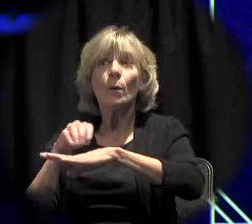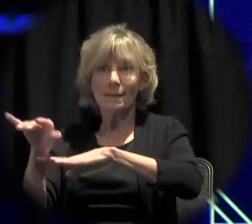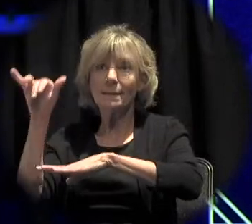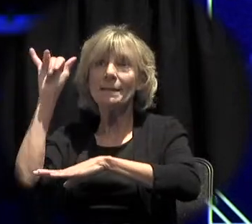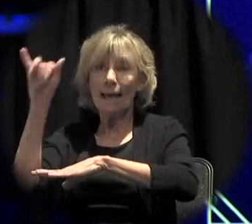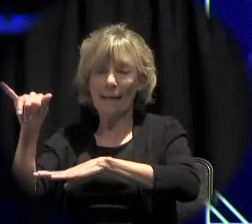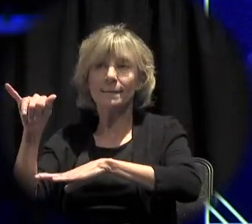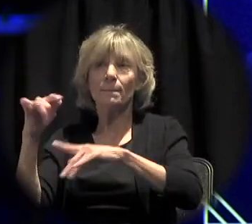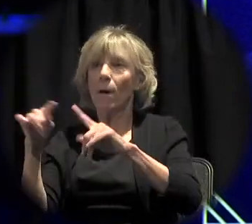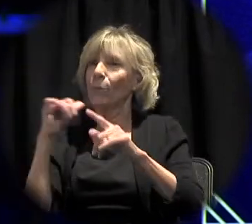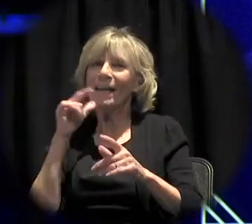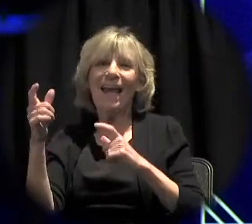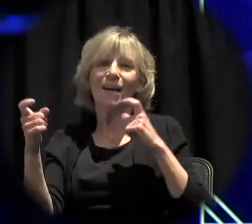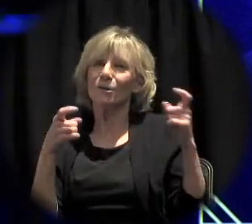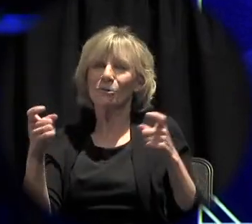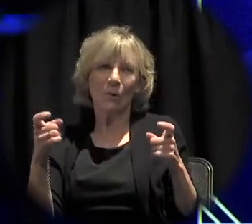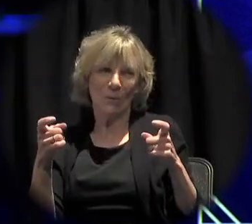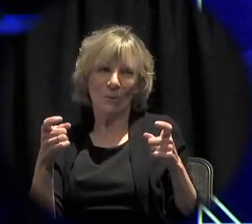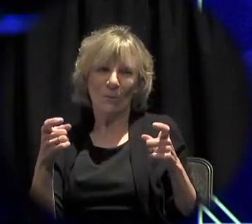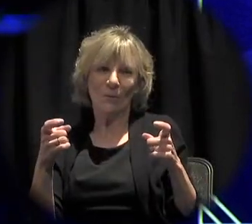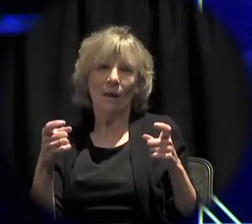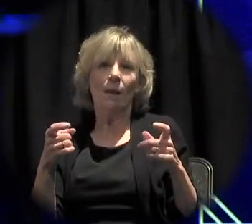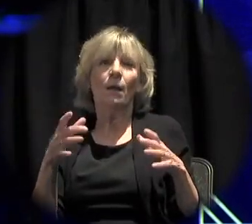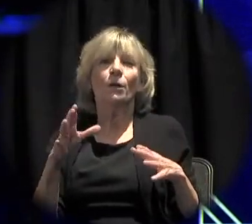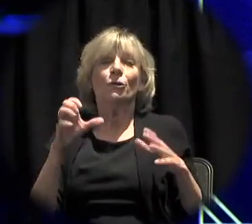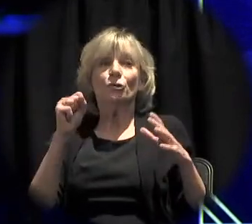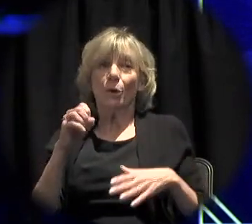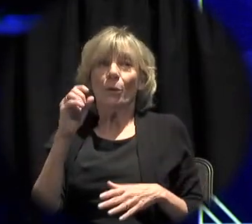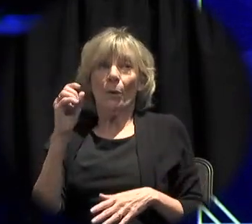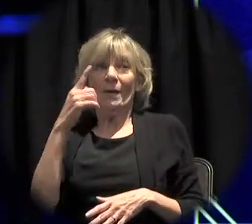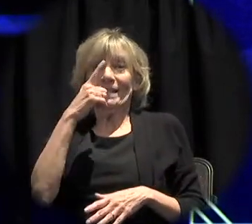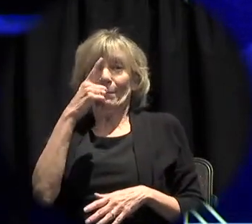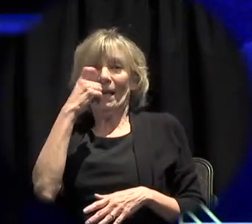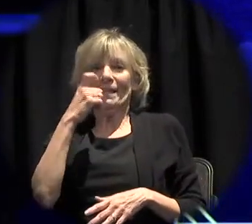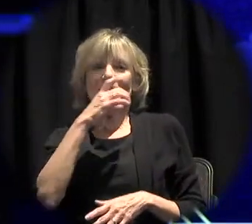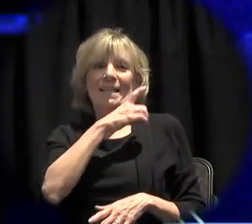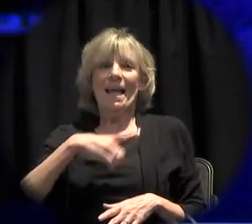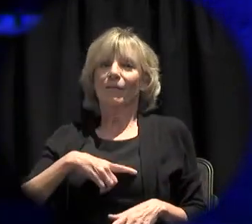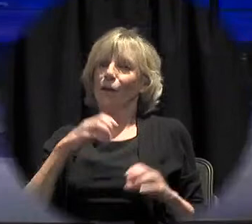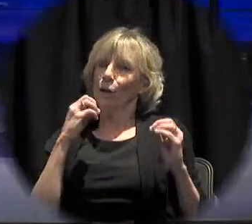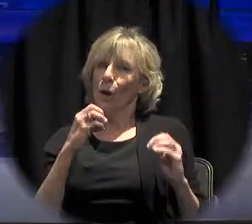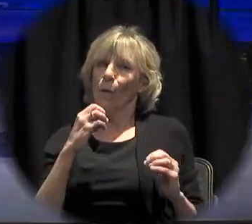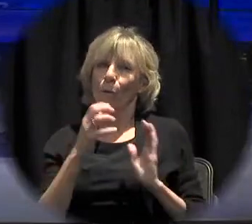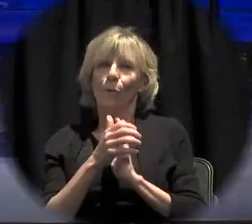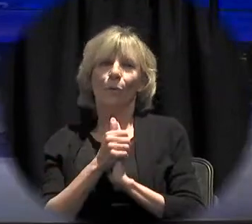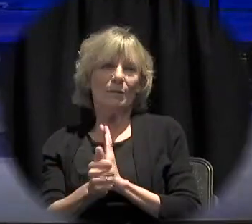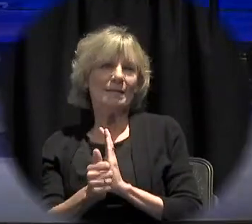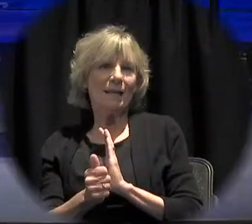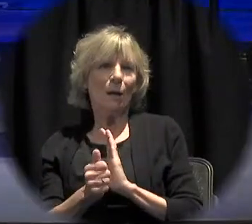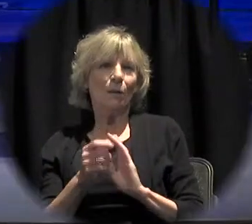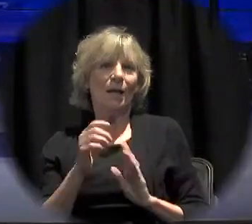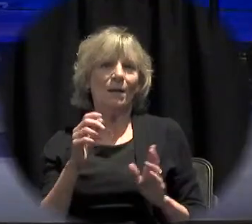found no strategies from David's life for parenting, let me share with you our favorite strategy for parenting.